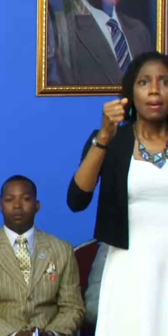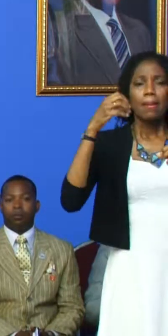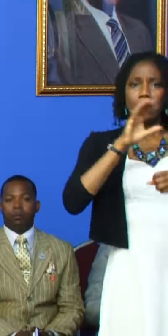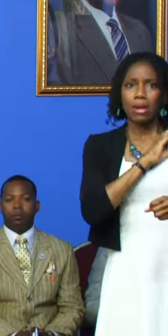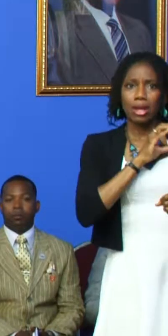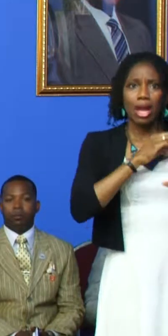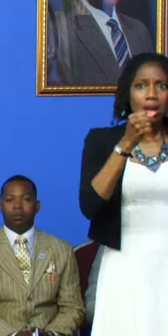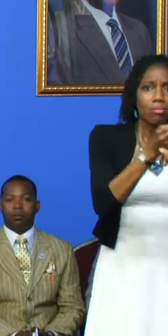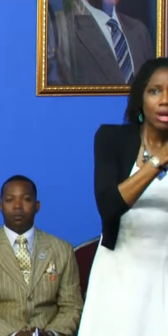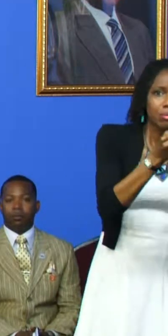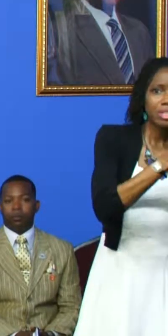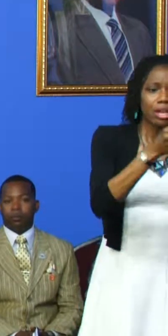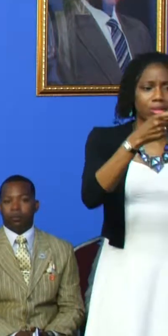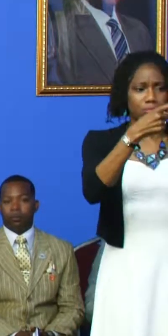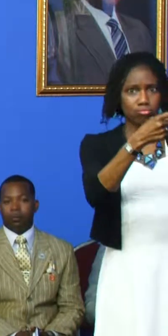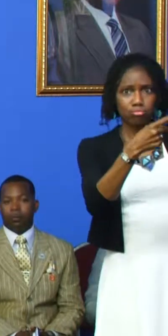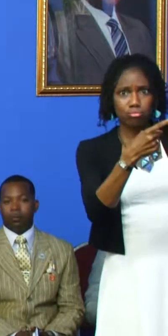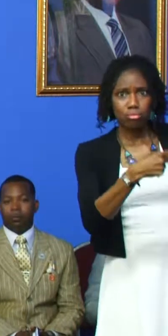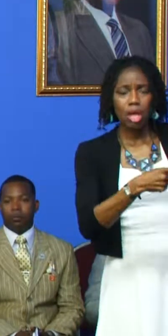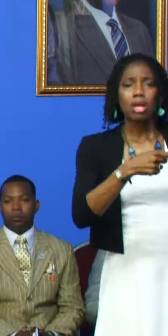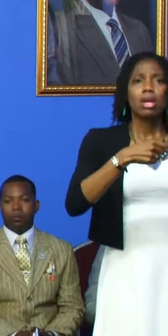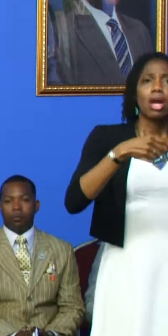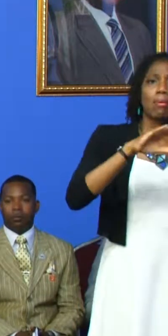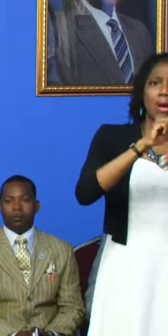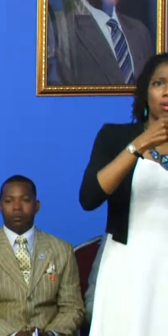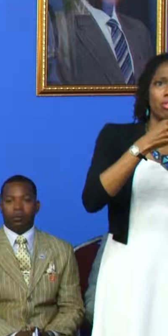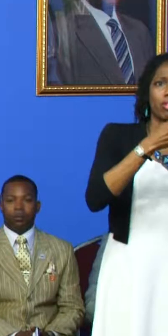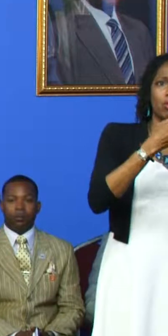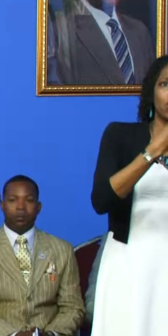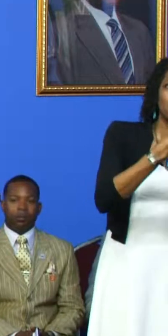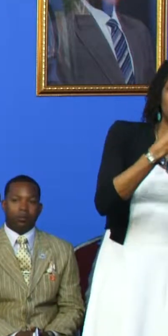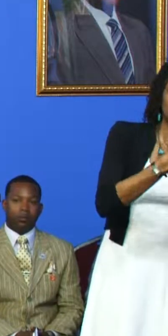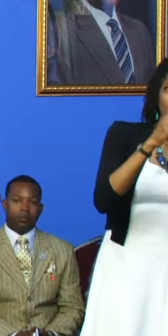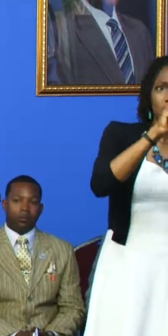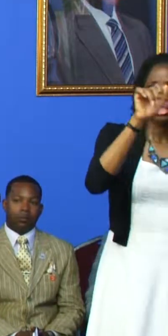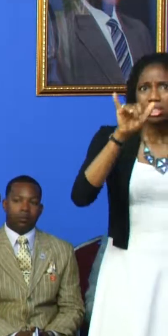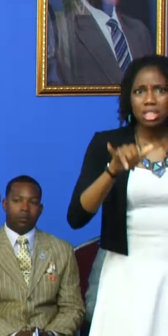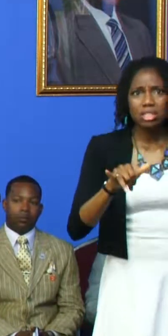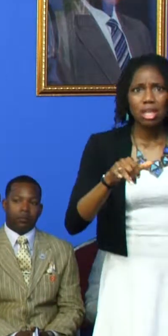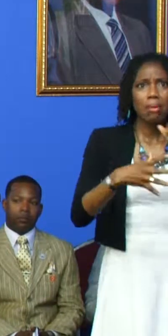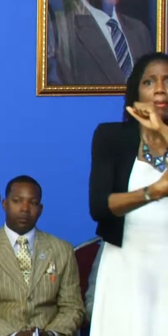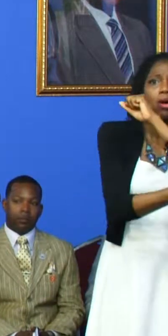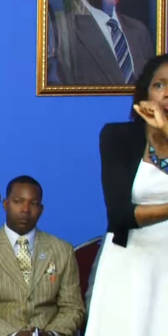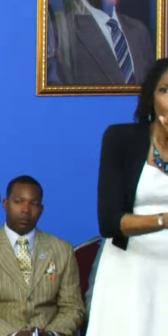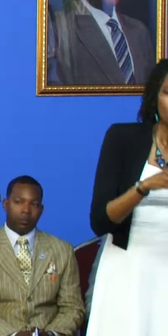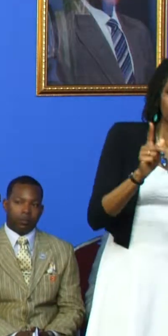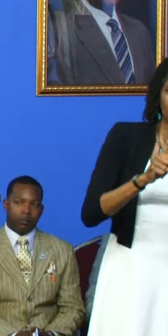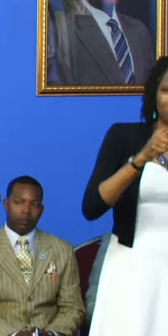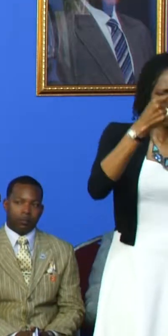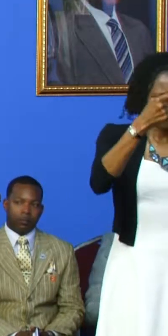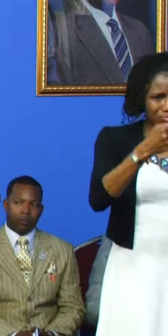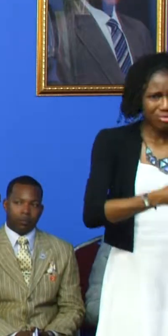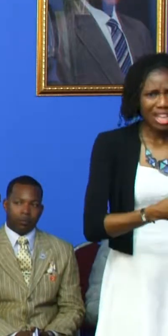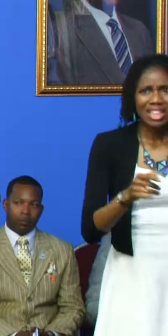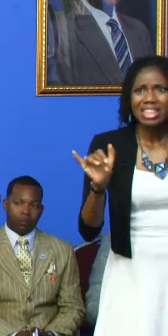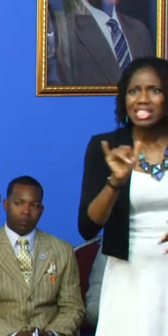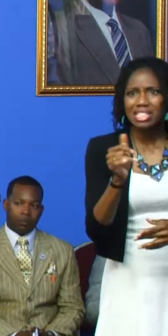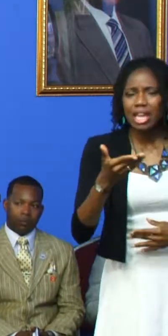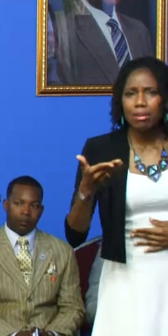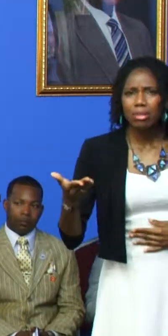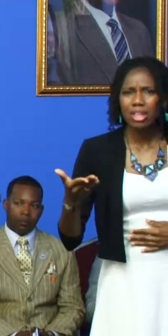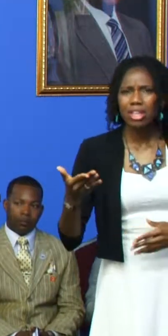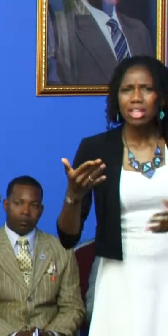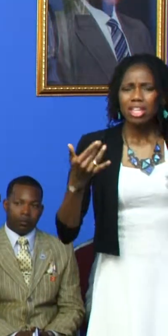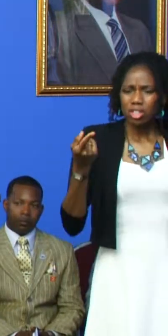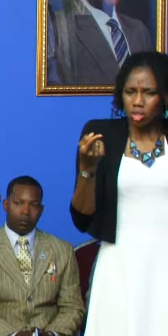brutality. He talked about the whole criminal justice system. He talked about poverty. So what is going on in